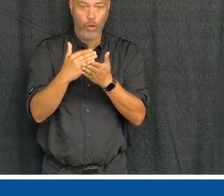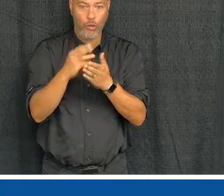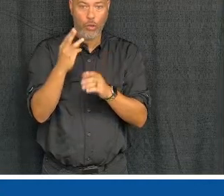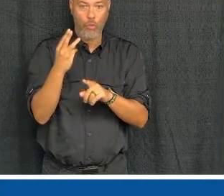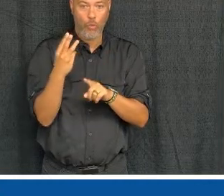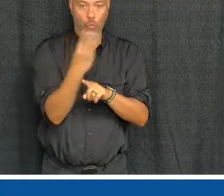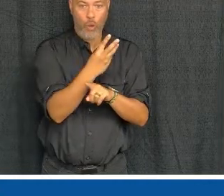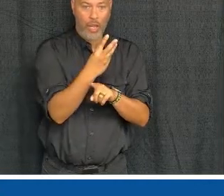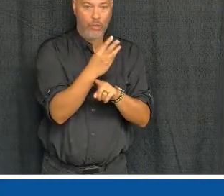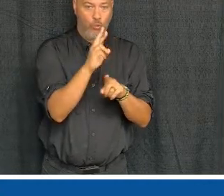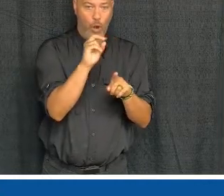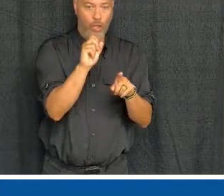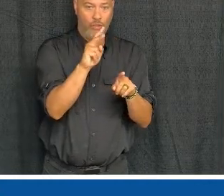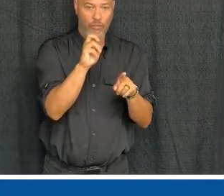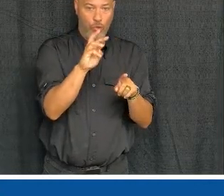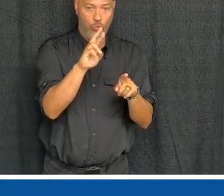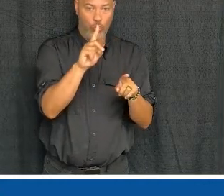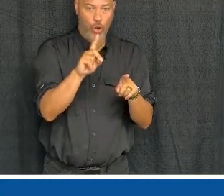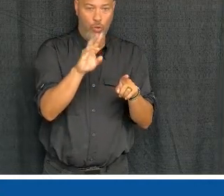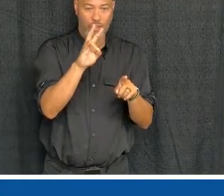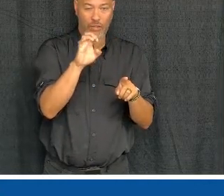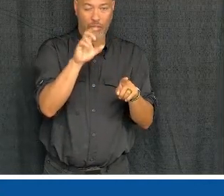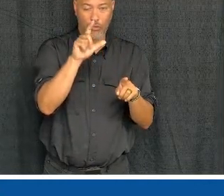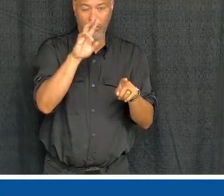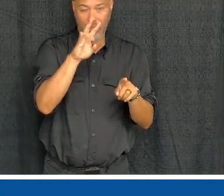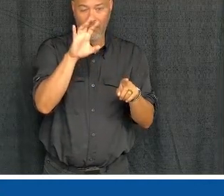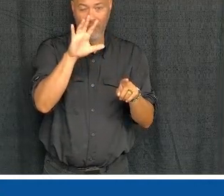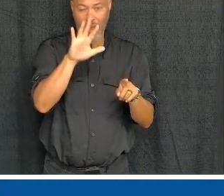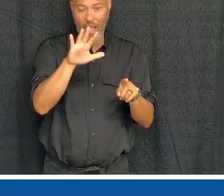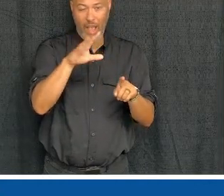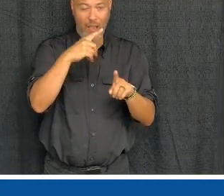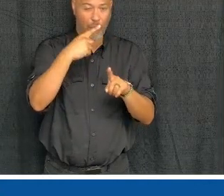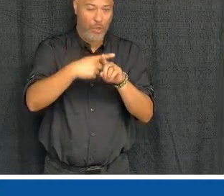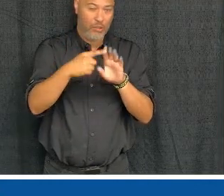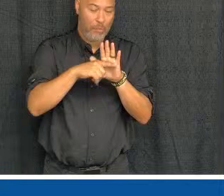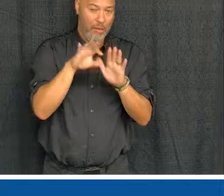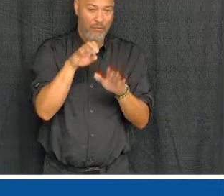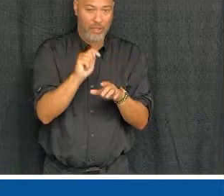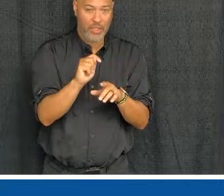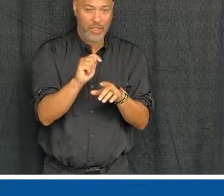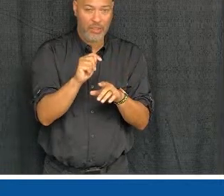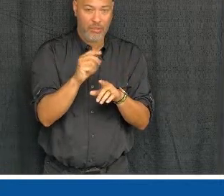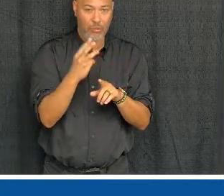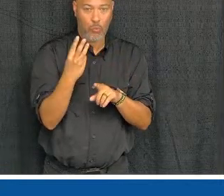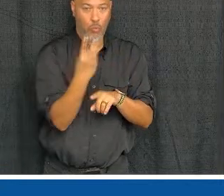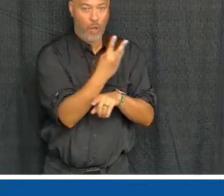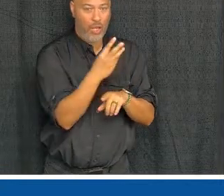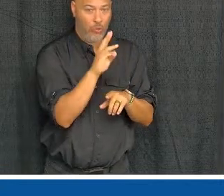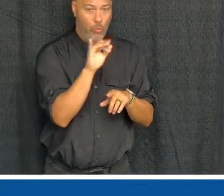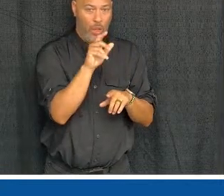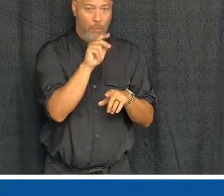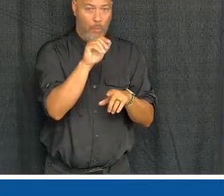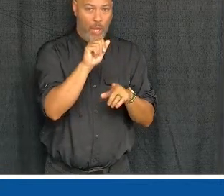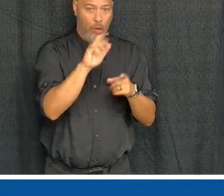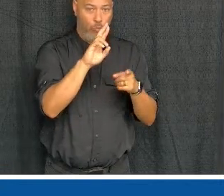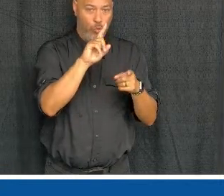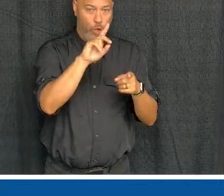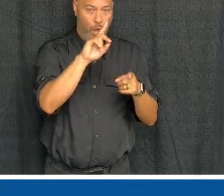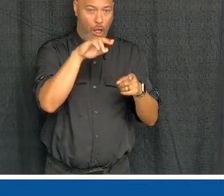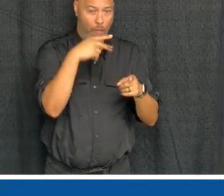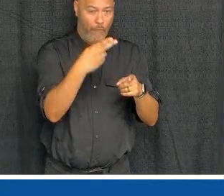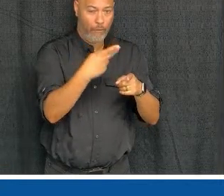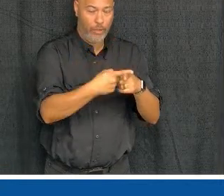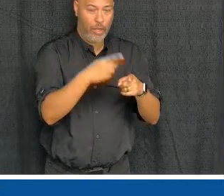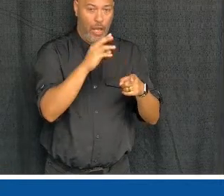West Rossview Road, 775 plus or minus feet west of the Wilma Rudolph Boulevard and